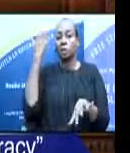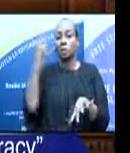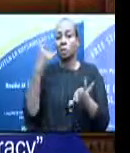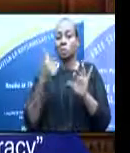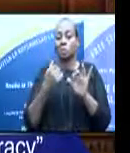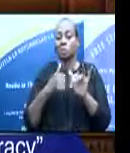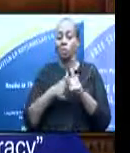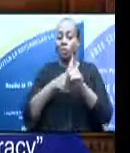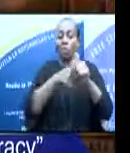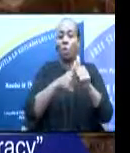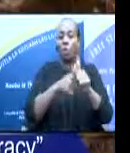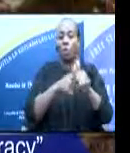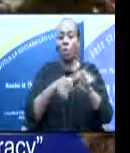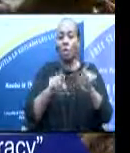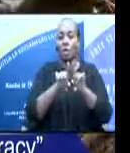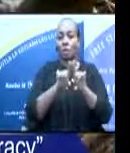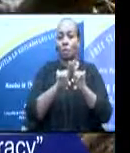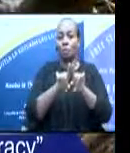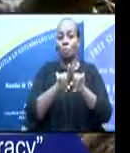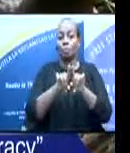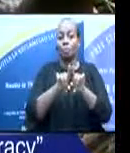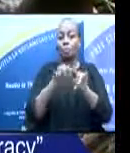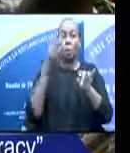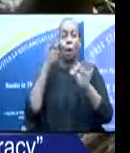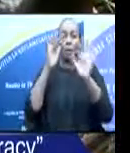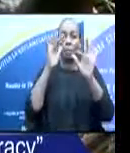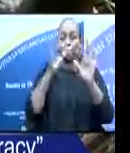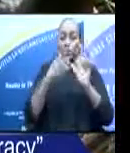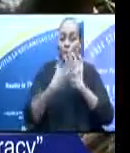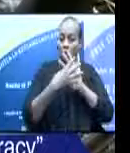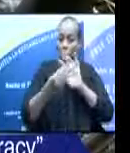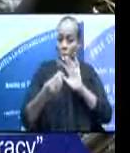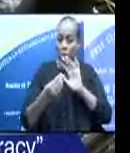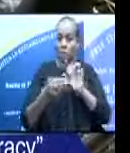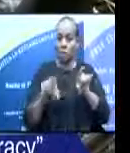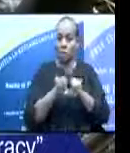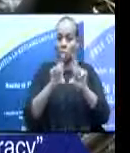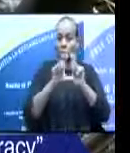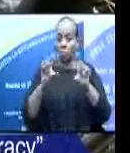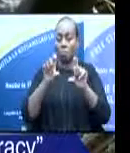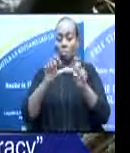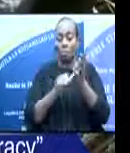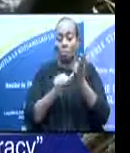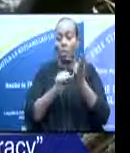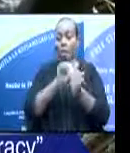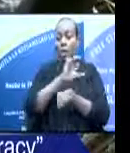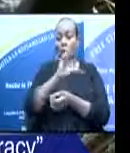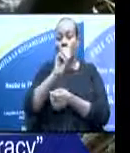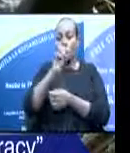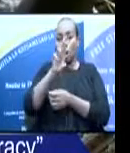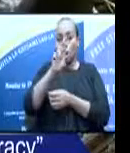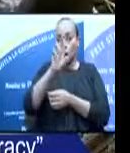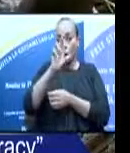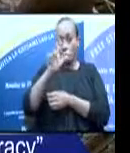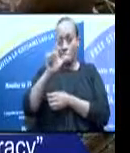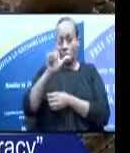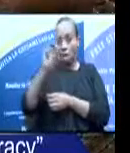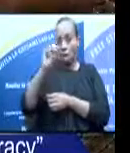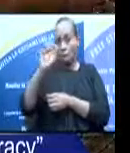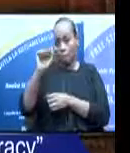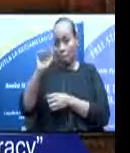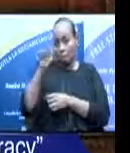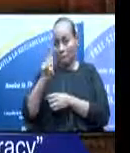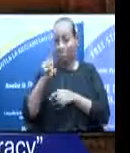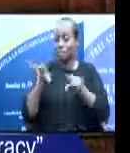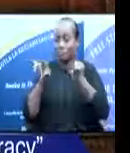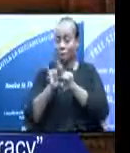capitalist only for you to be capitalist yourself, and Karl Marx had this to say, and somehow his